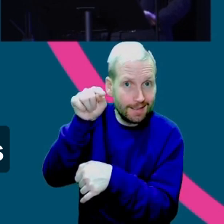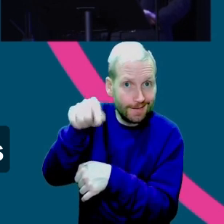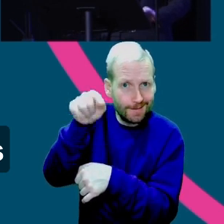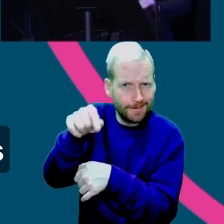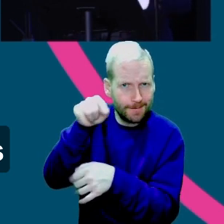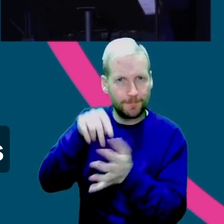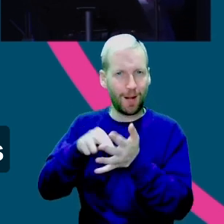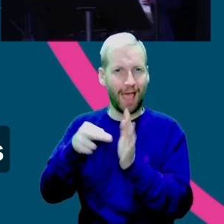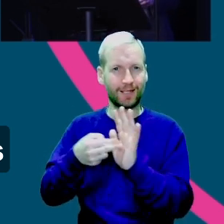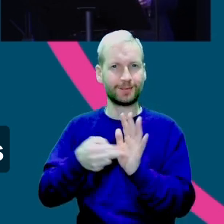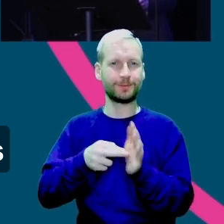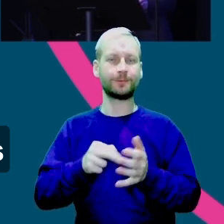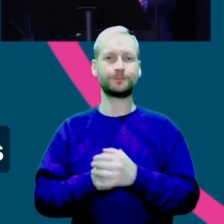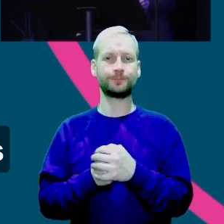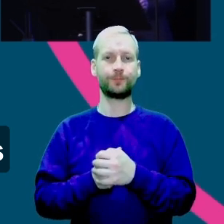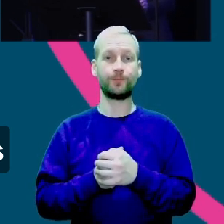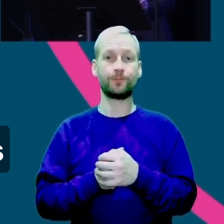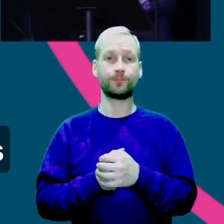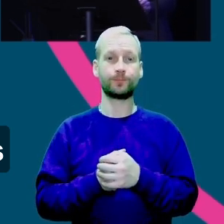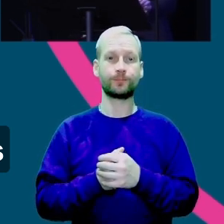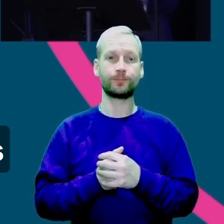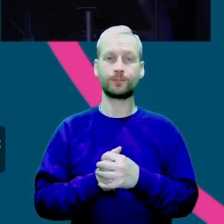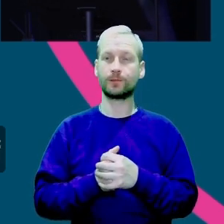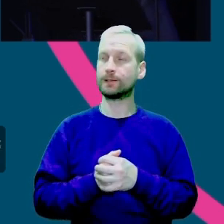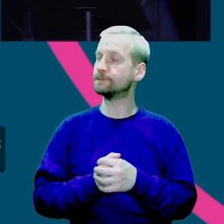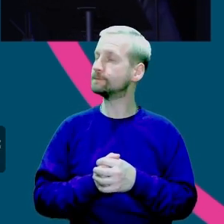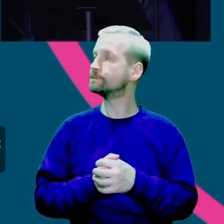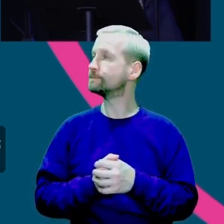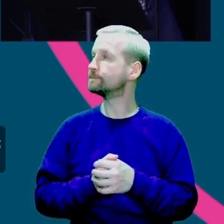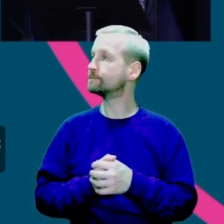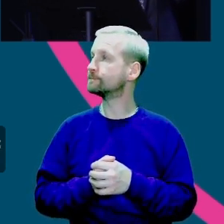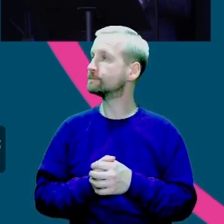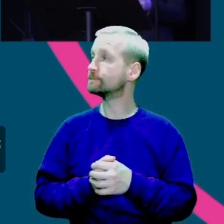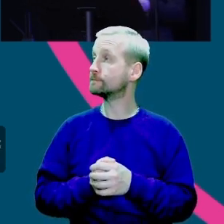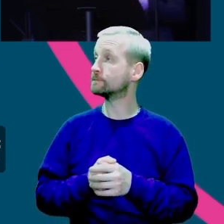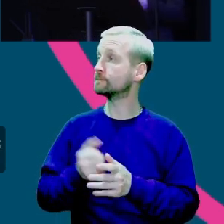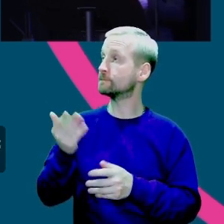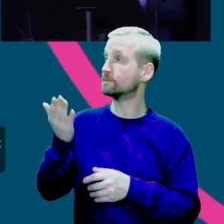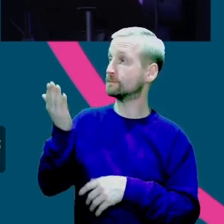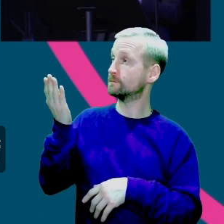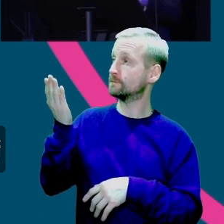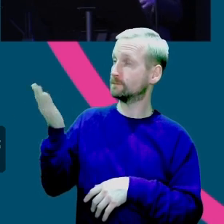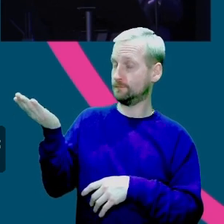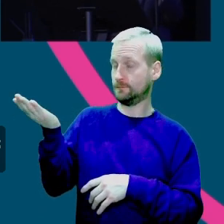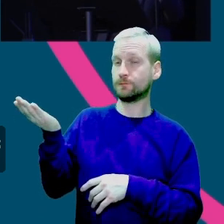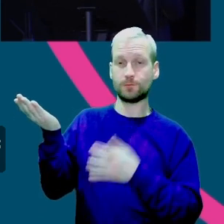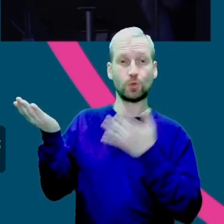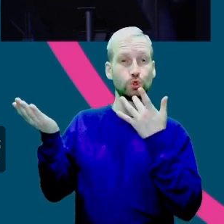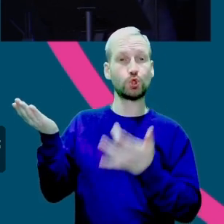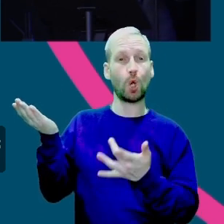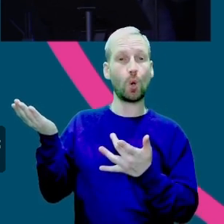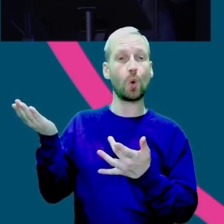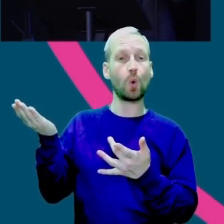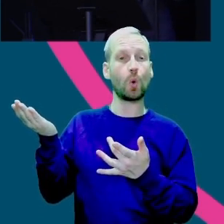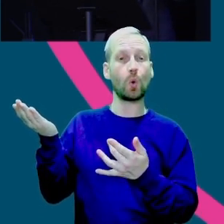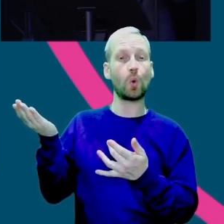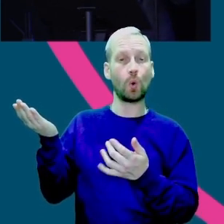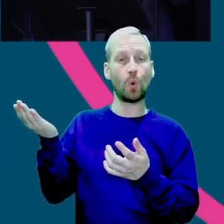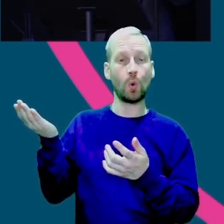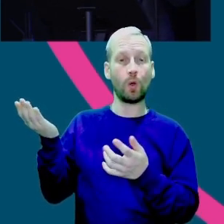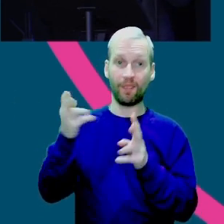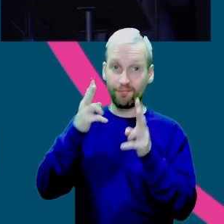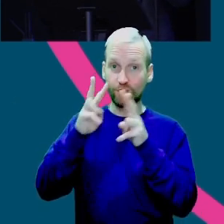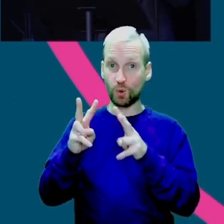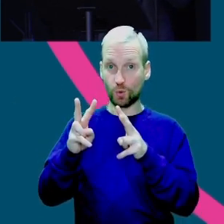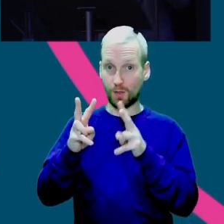So if we just move on to the next slide, and there's a diagram on this slide to show you the sort of view from the